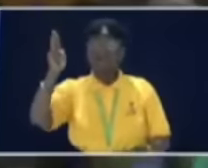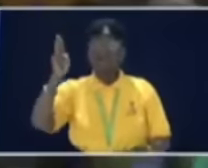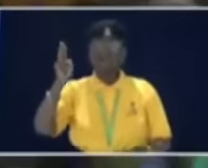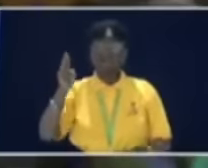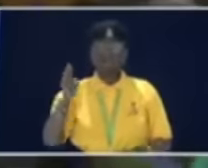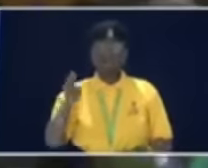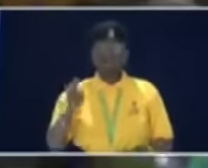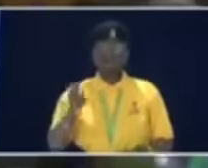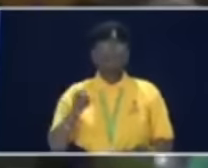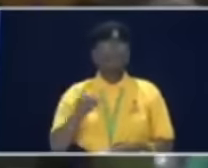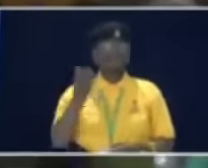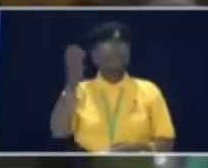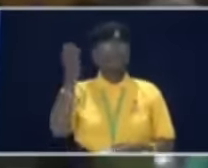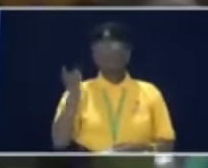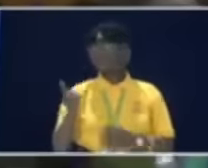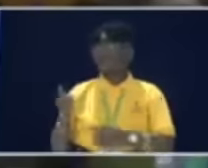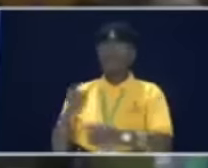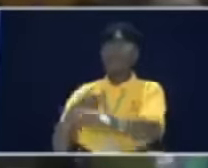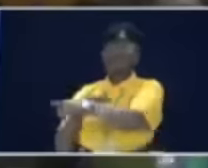you're supposed to be a gentleman.